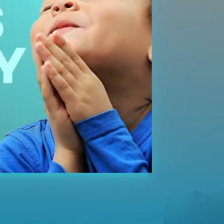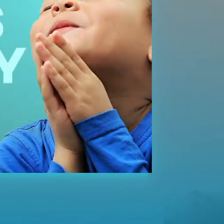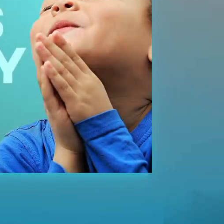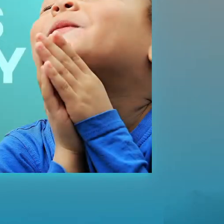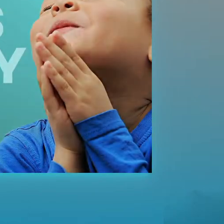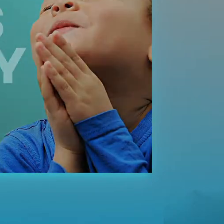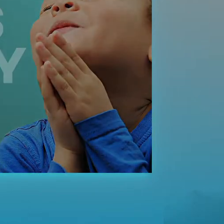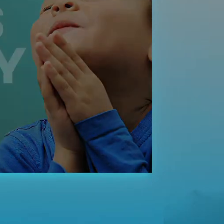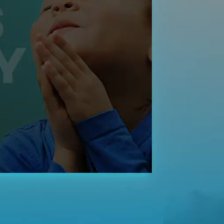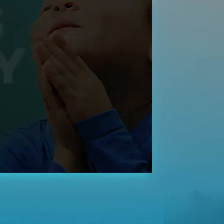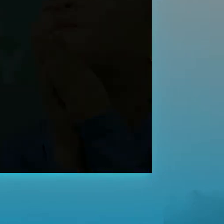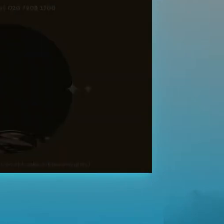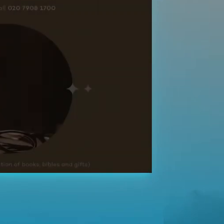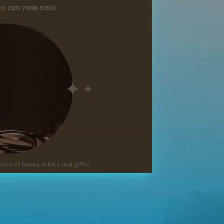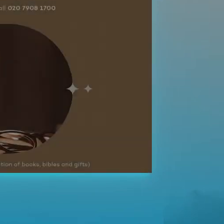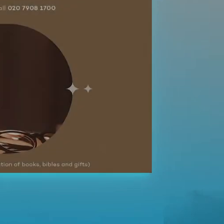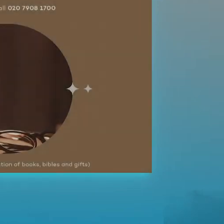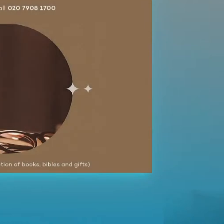soul. Creator God.